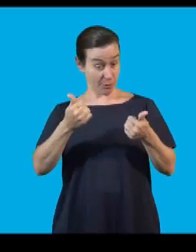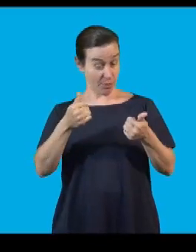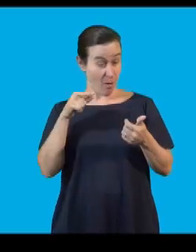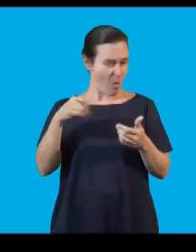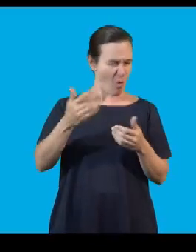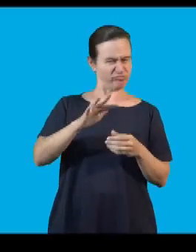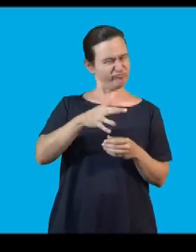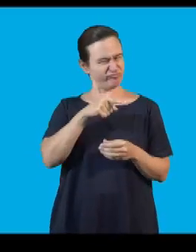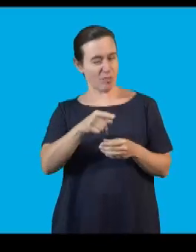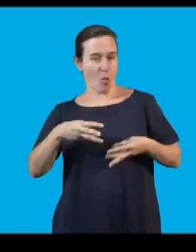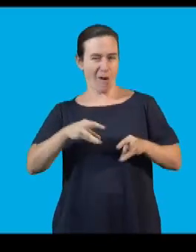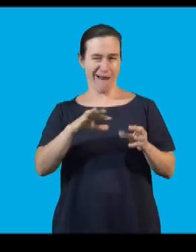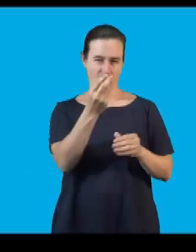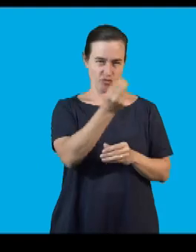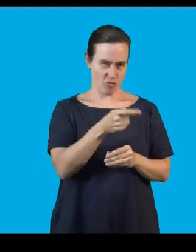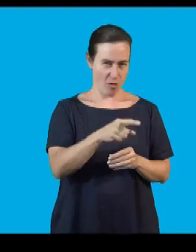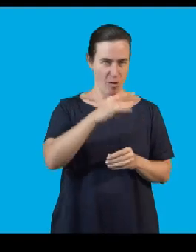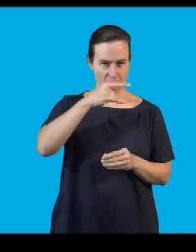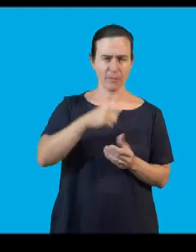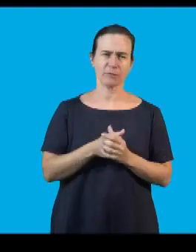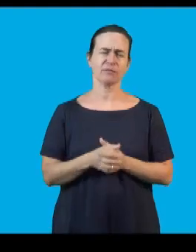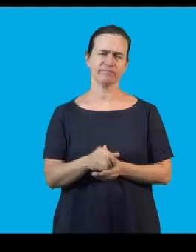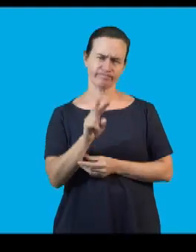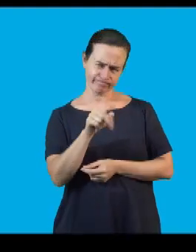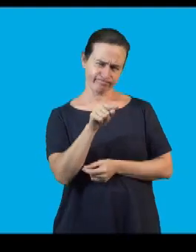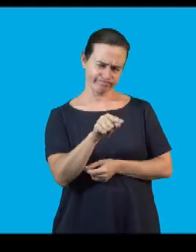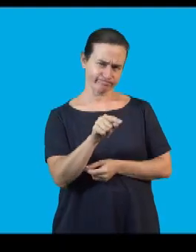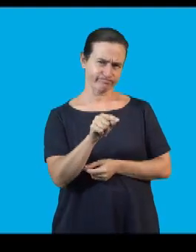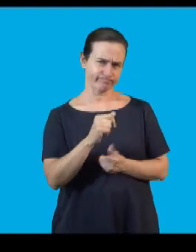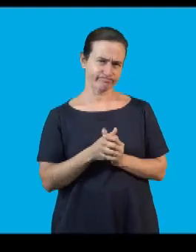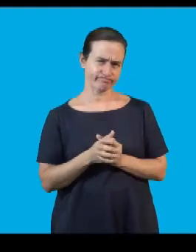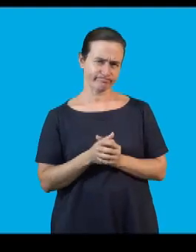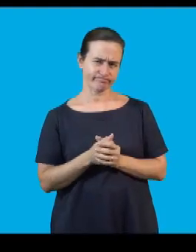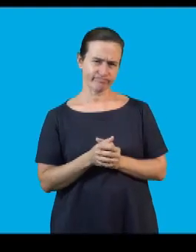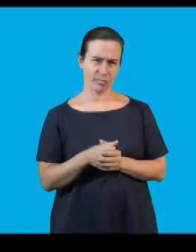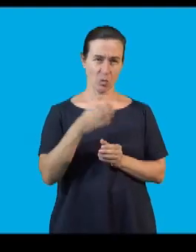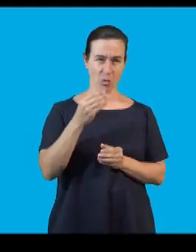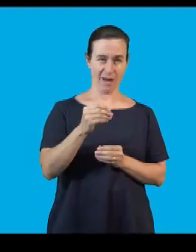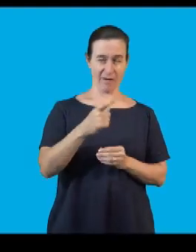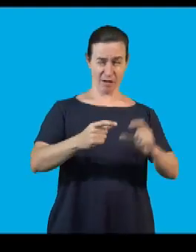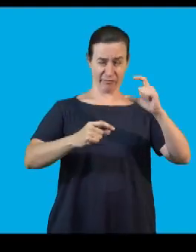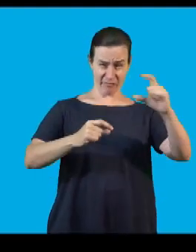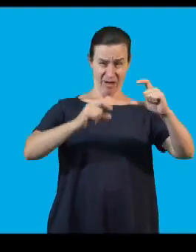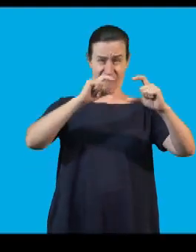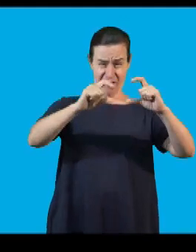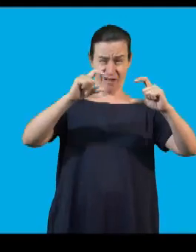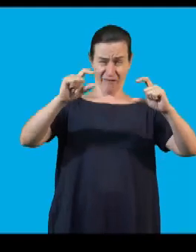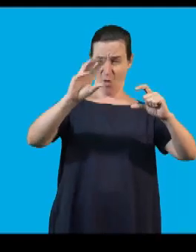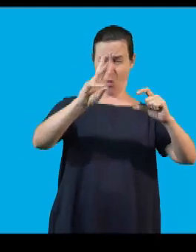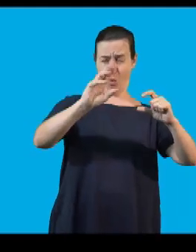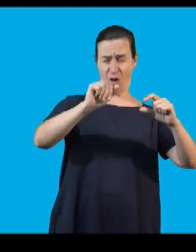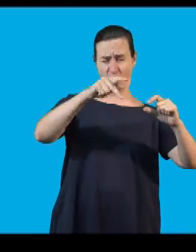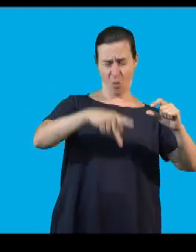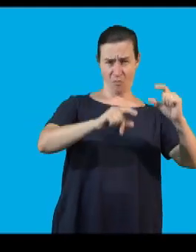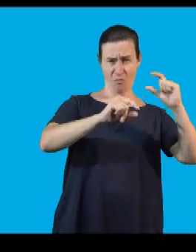cartoon, all right? So just from looking at it, let's see. We first have the bold font,